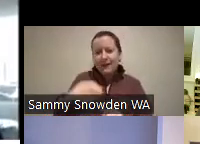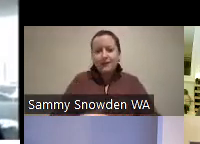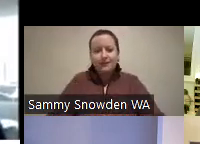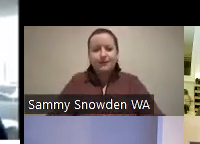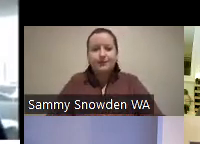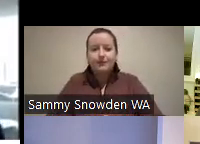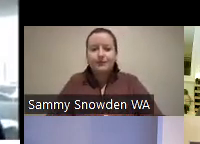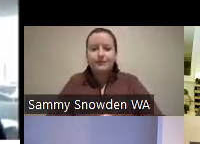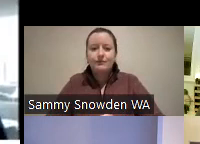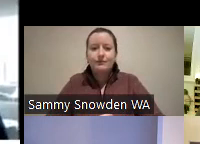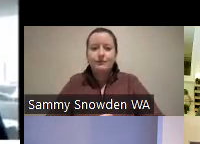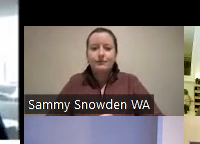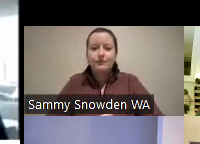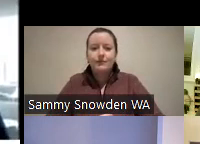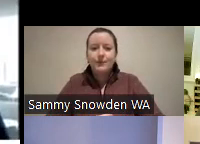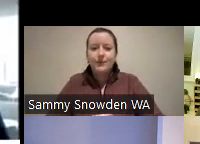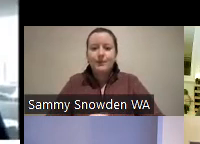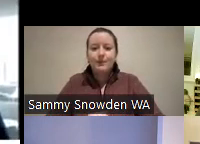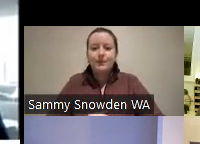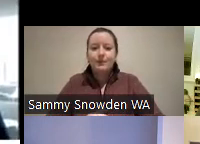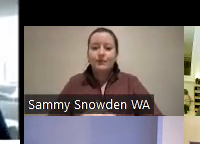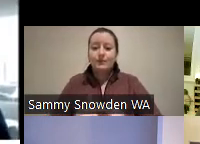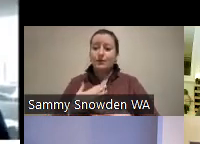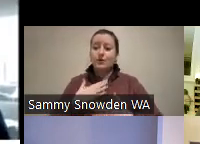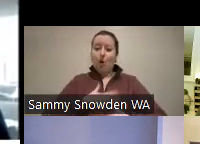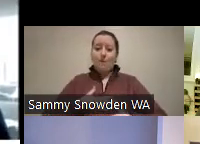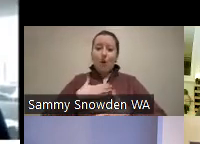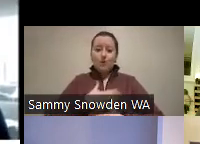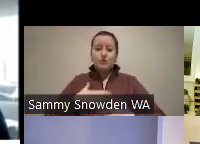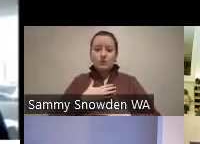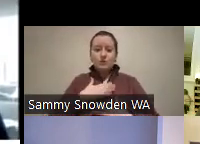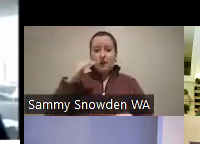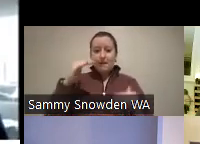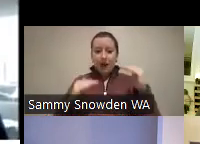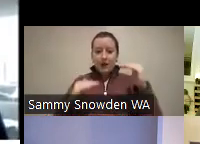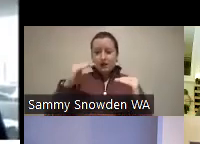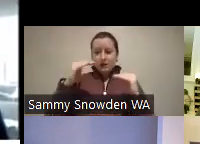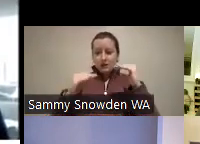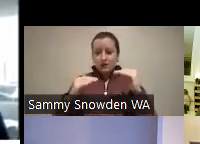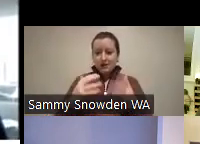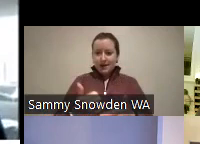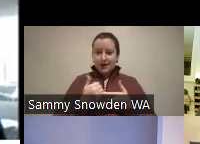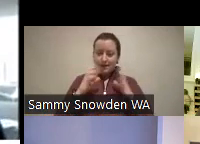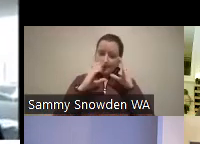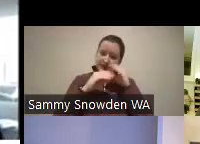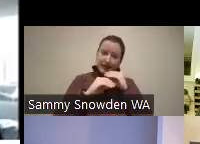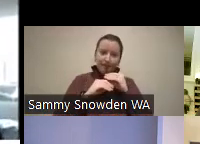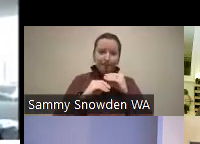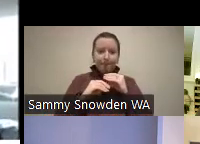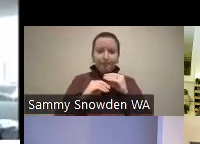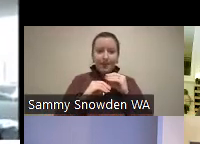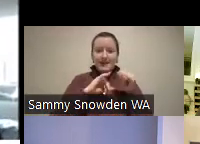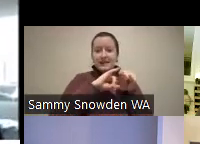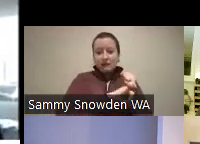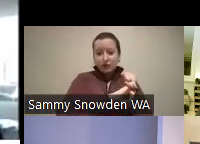to help increase our serotonin and our melatonin levels. So serotonin, 90% of it is produced